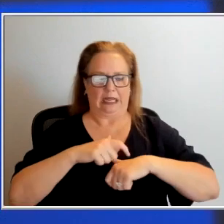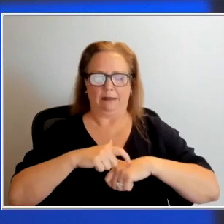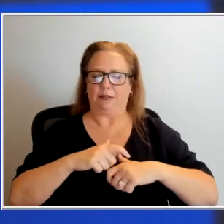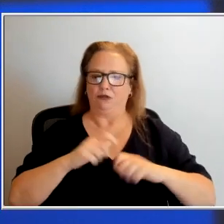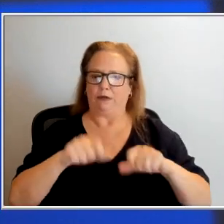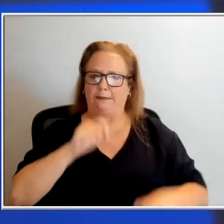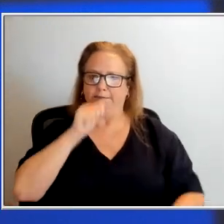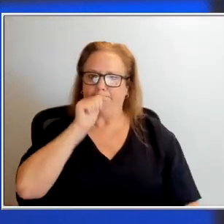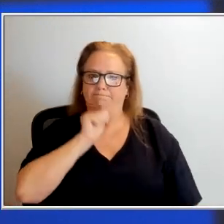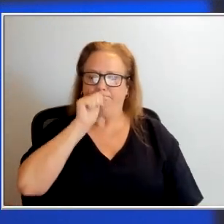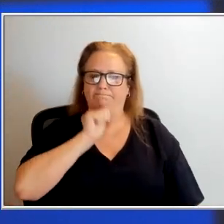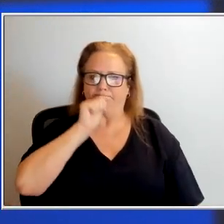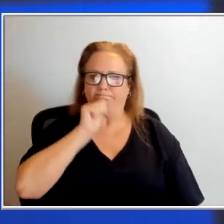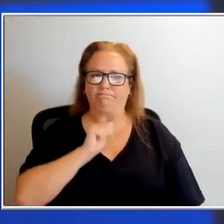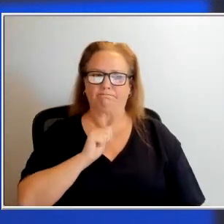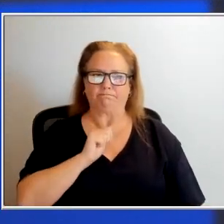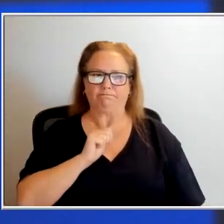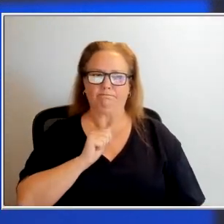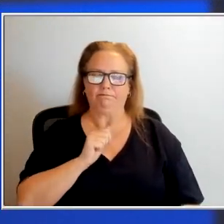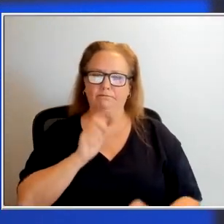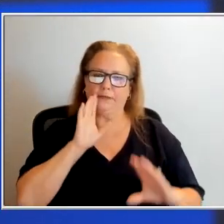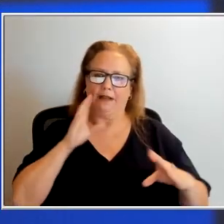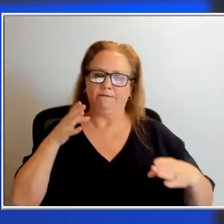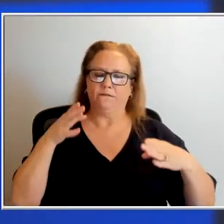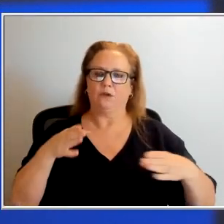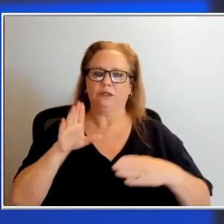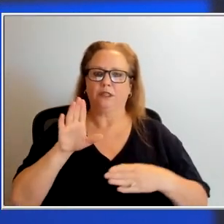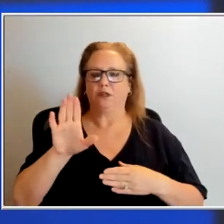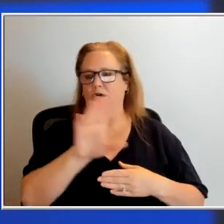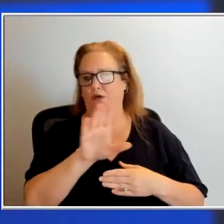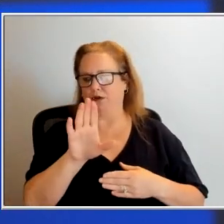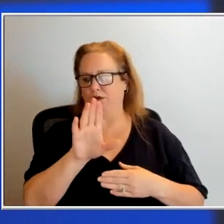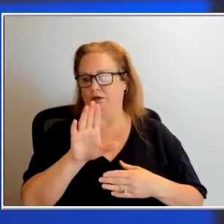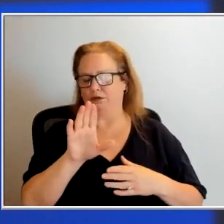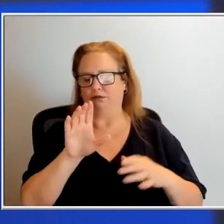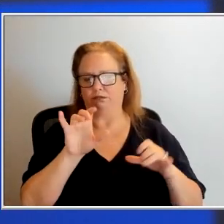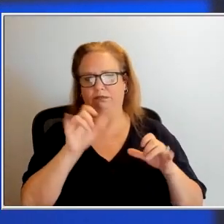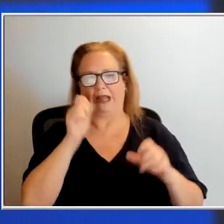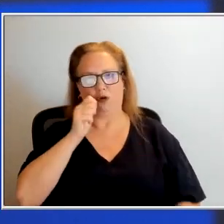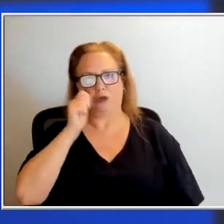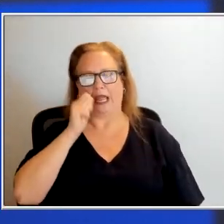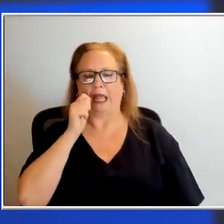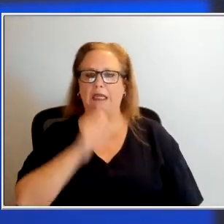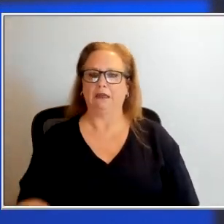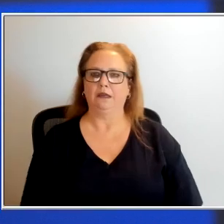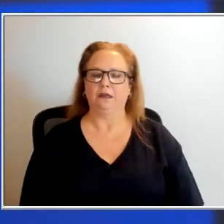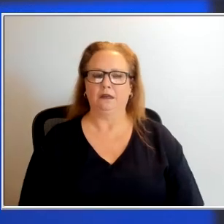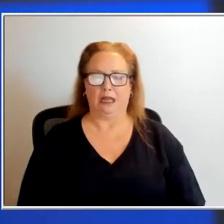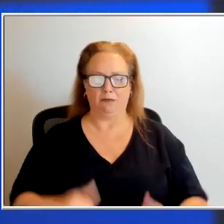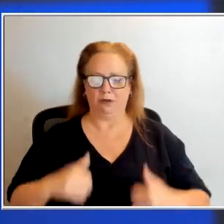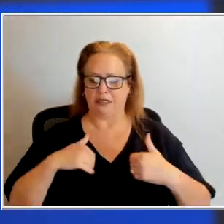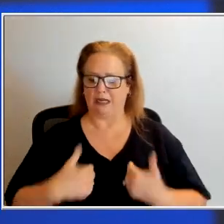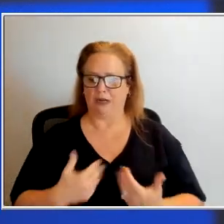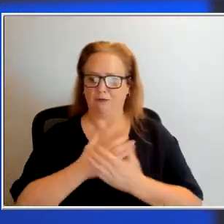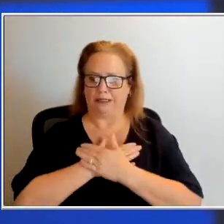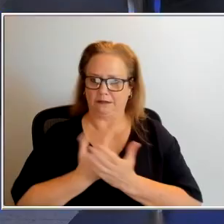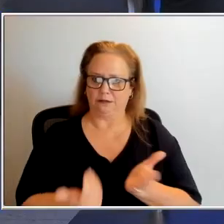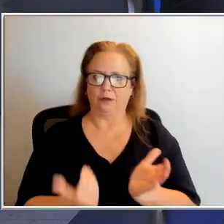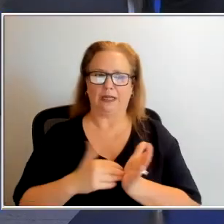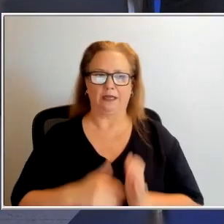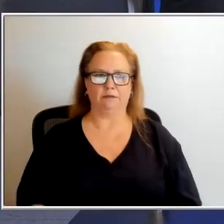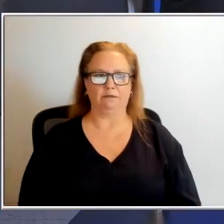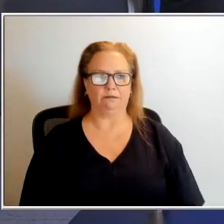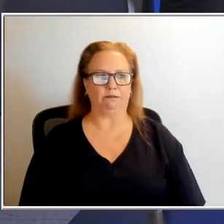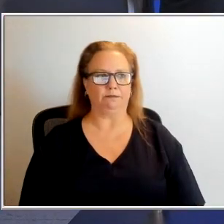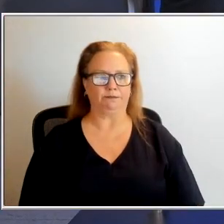and being increasingly keeping it as part of your routine. And when you get tired, rest, and then do it again. That's so true.